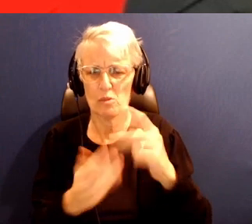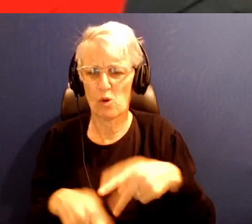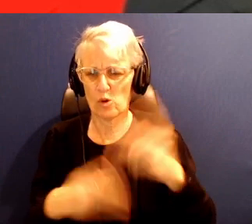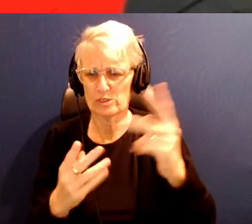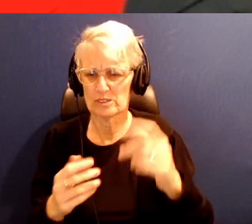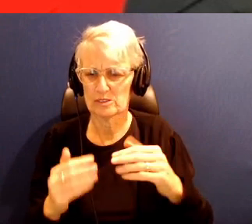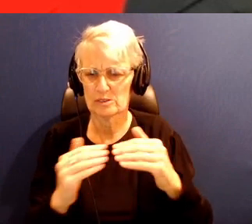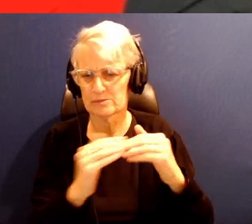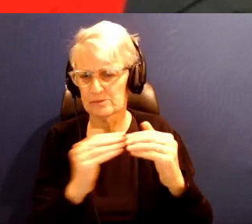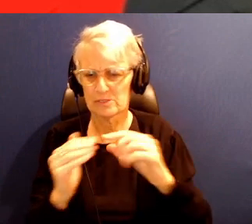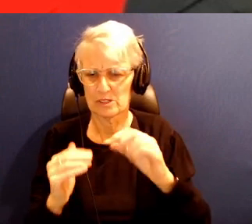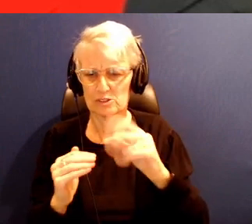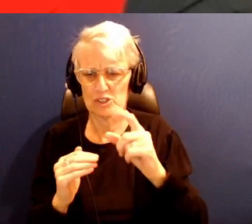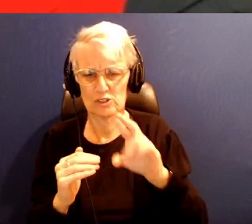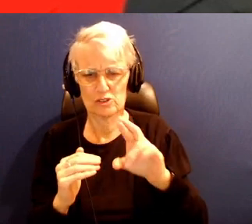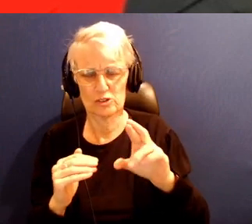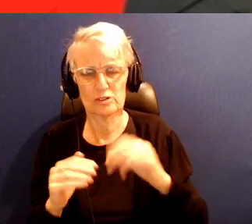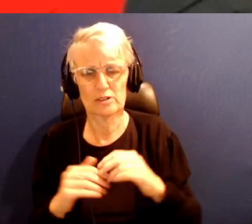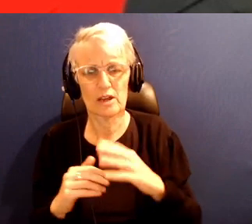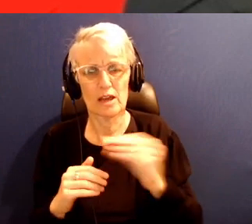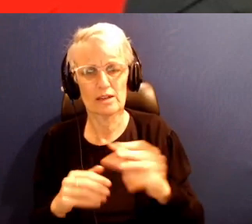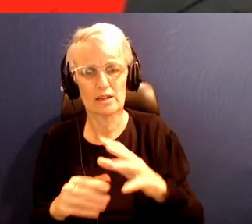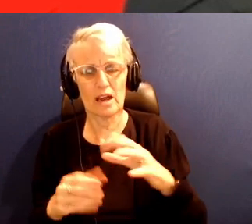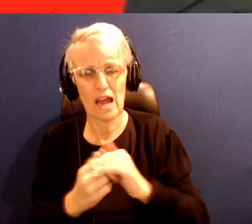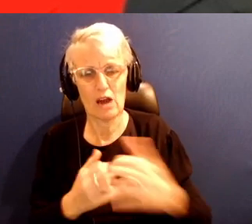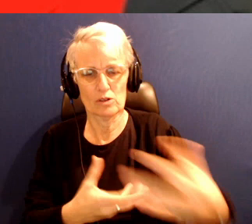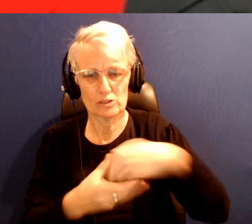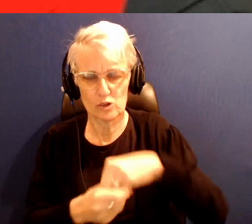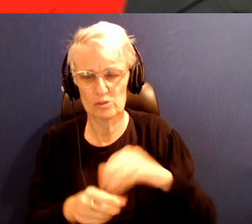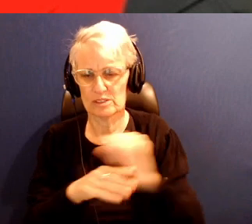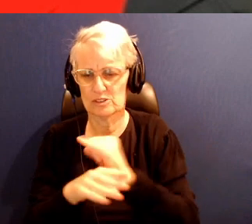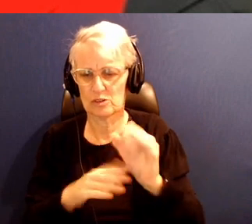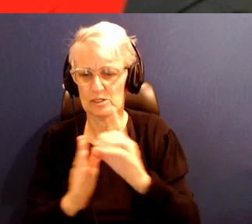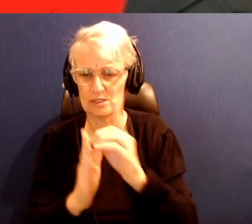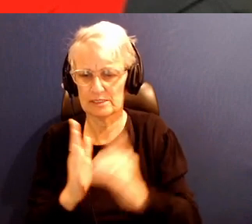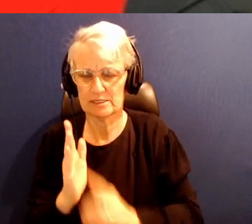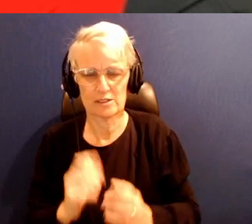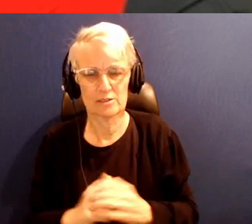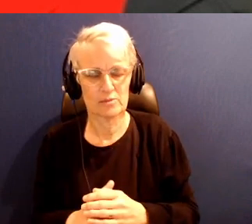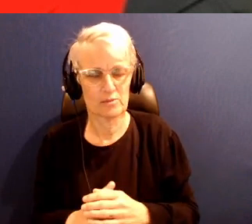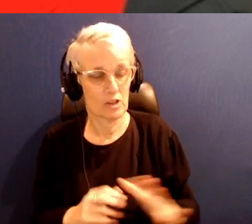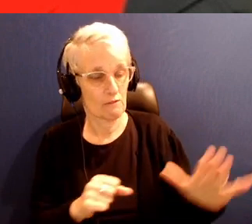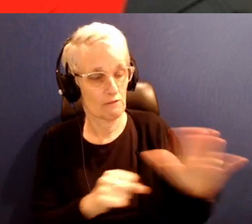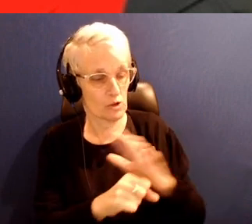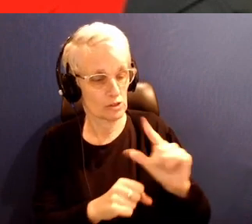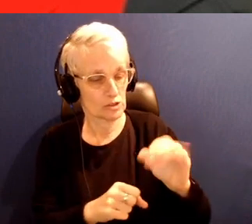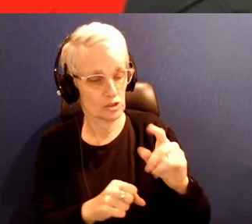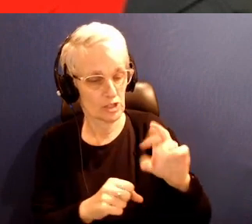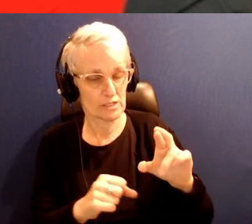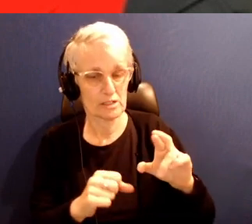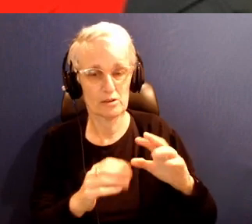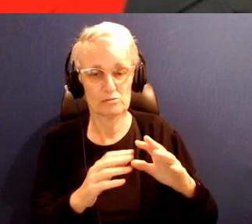how such considerations are incorporated into internship design. Although a full